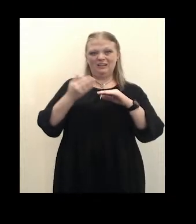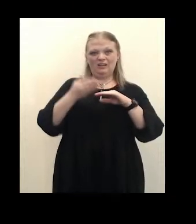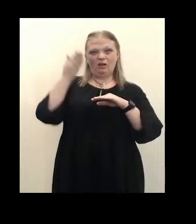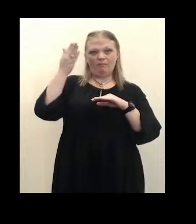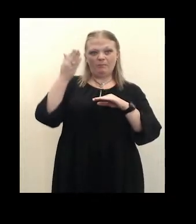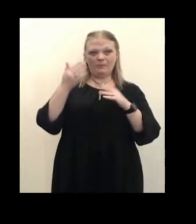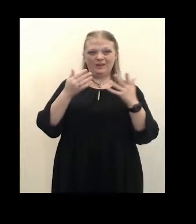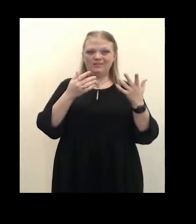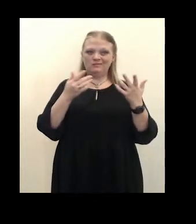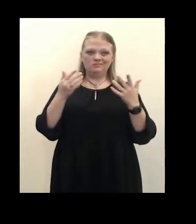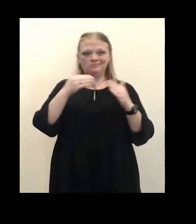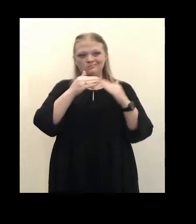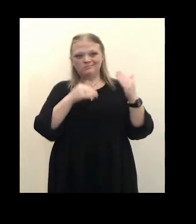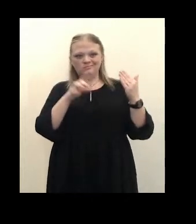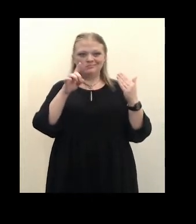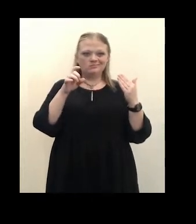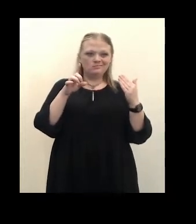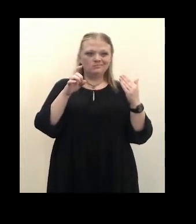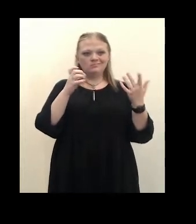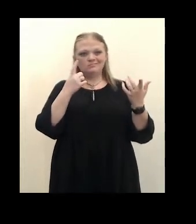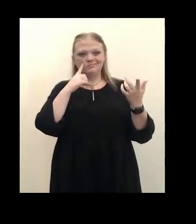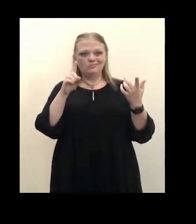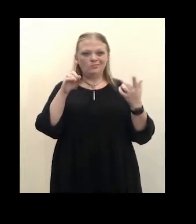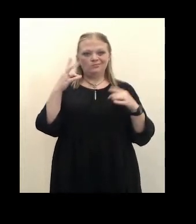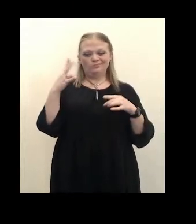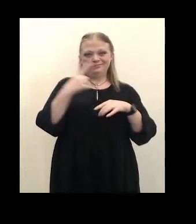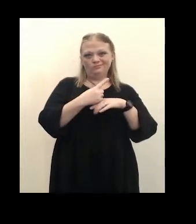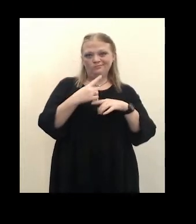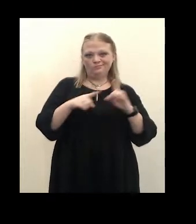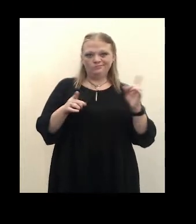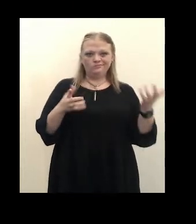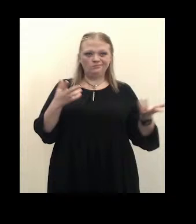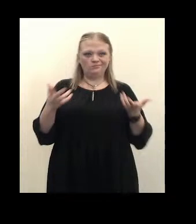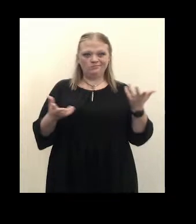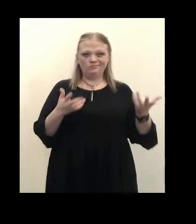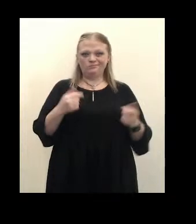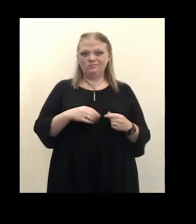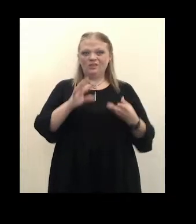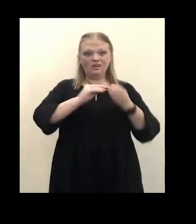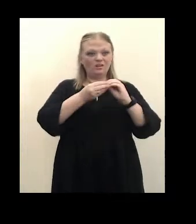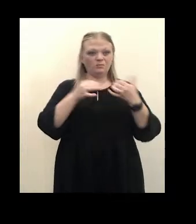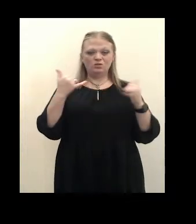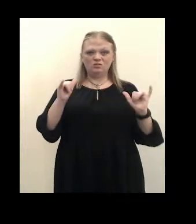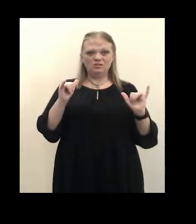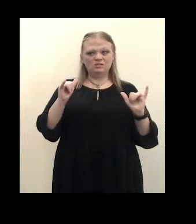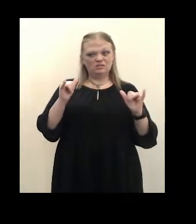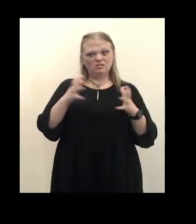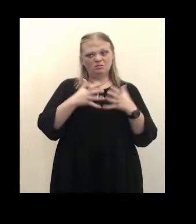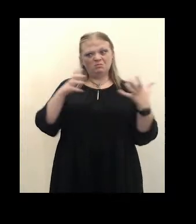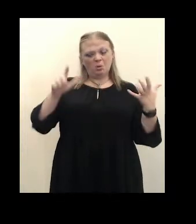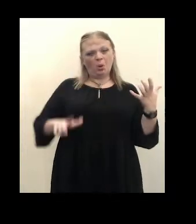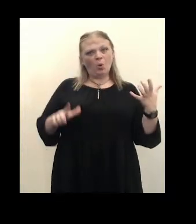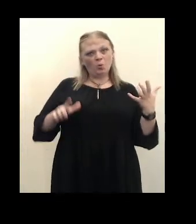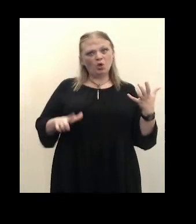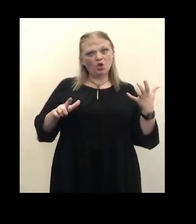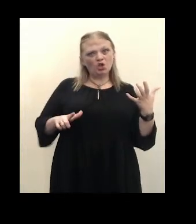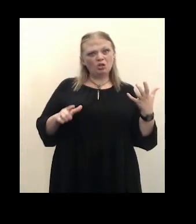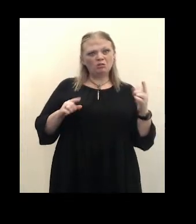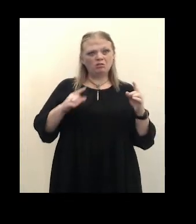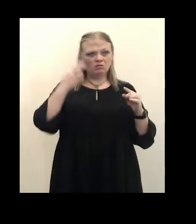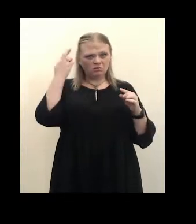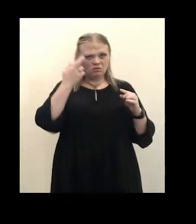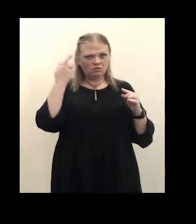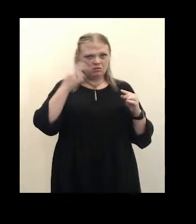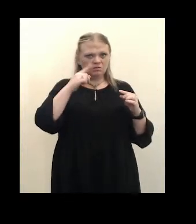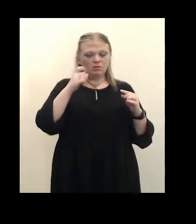per 100,000 persons in the past 7 days. So those numbers are still much lower, and one of the reasons is because such a